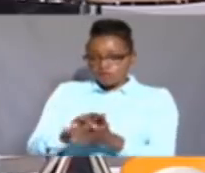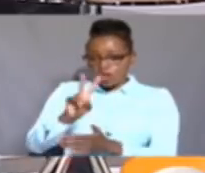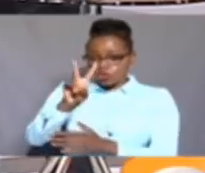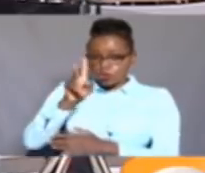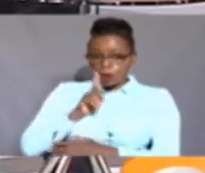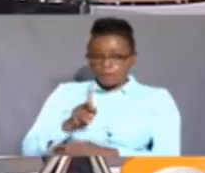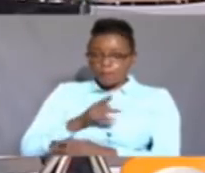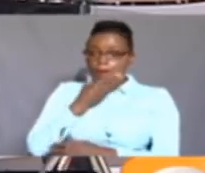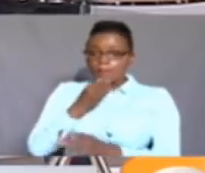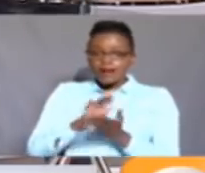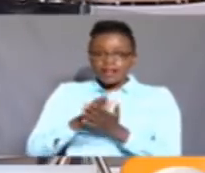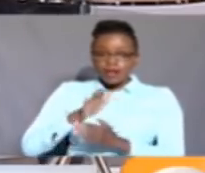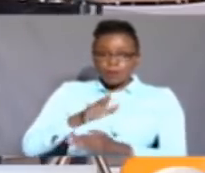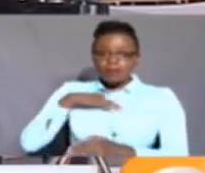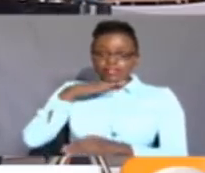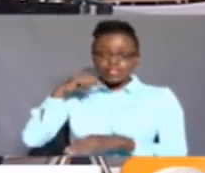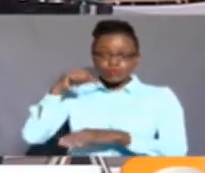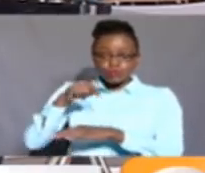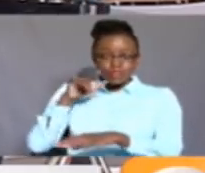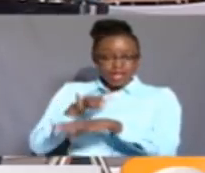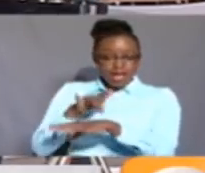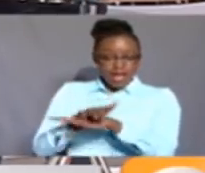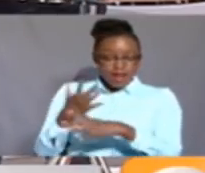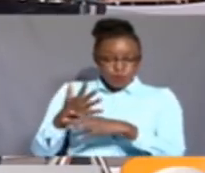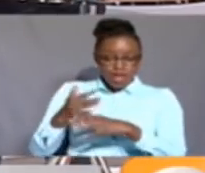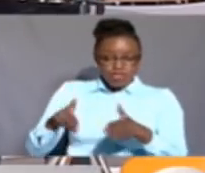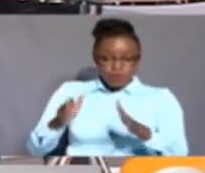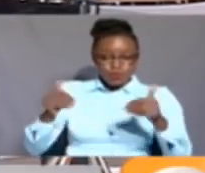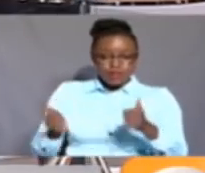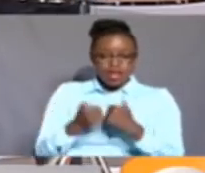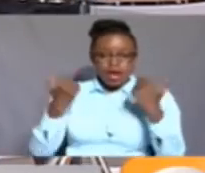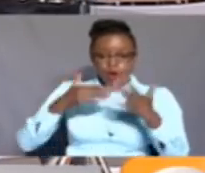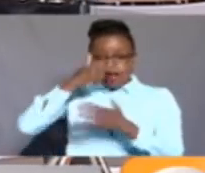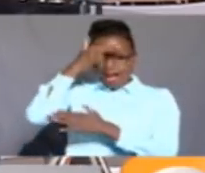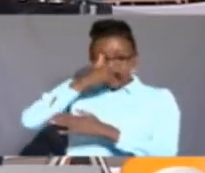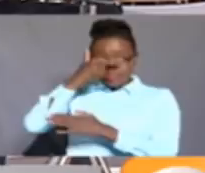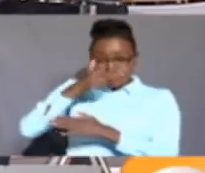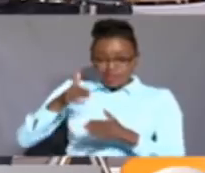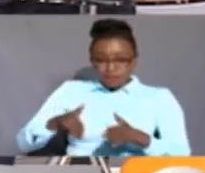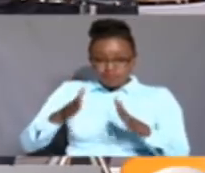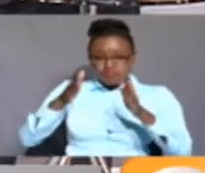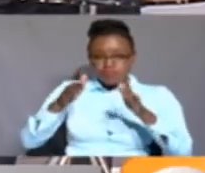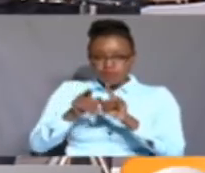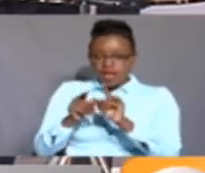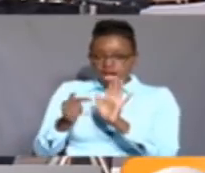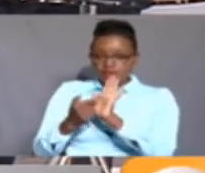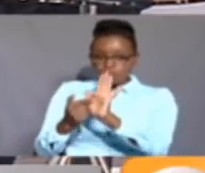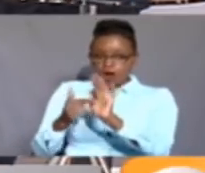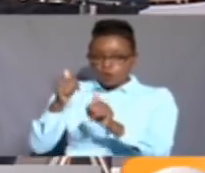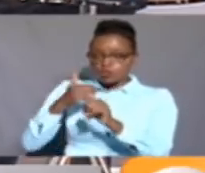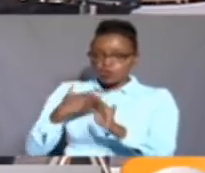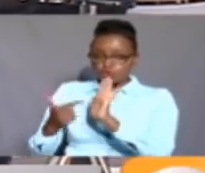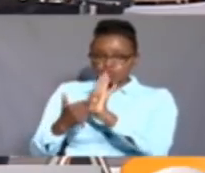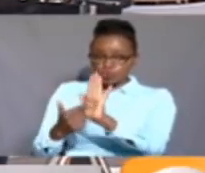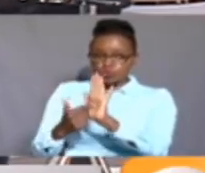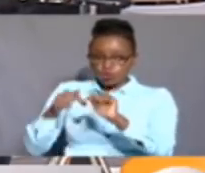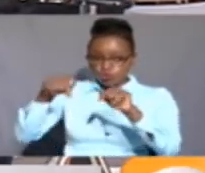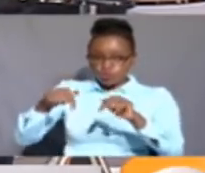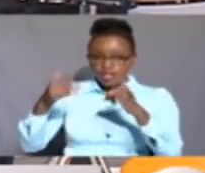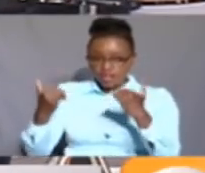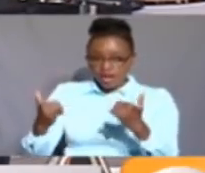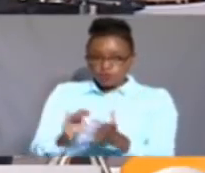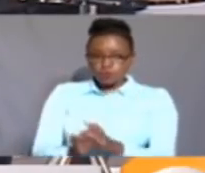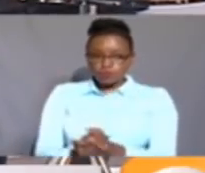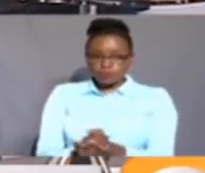two people a man and a woman died earlier today in a road accident on the thicker superhighway actually have that footage that i want to play for you right